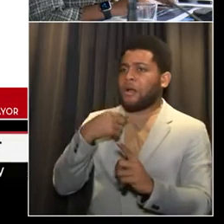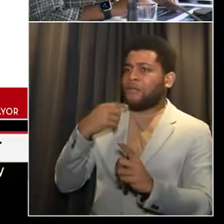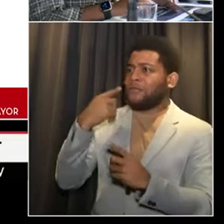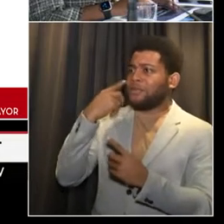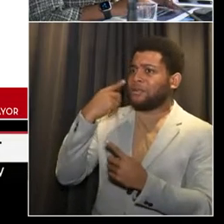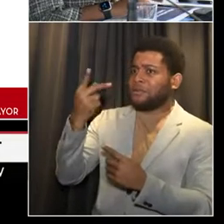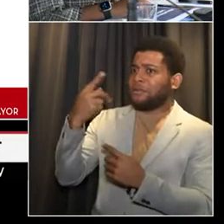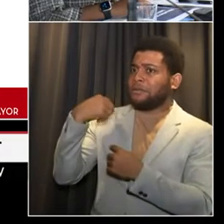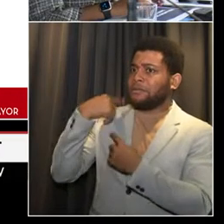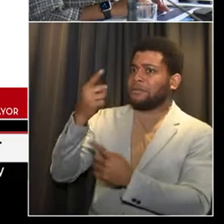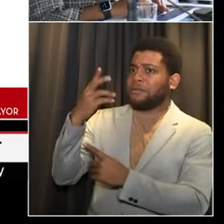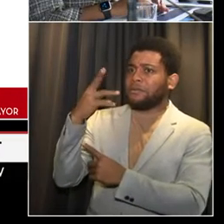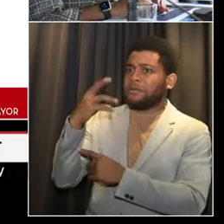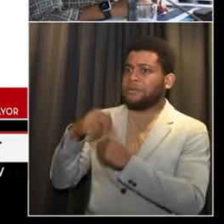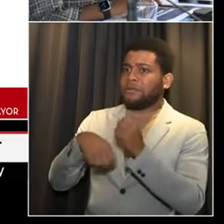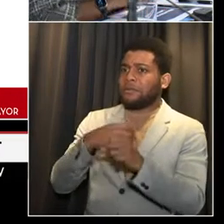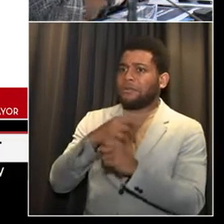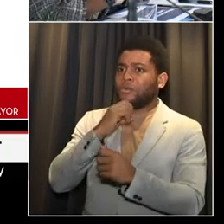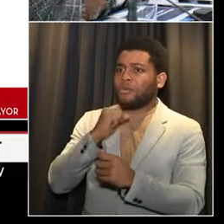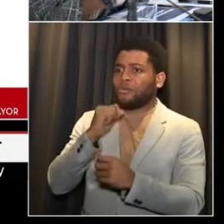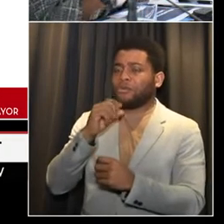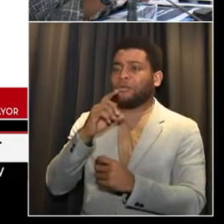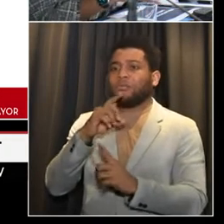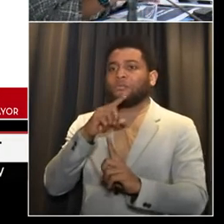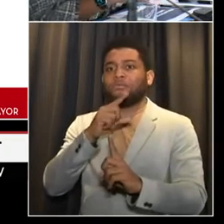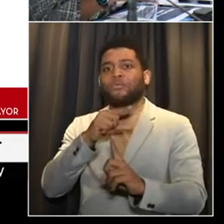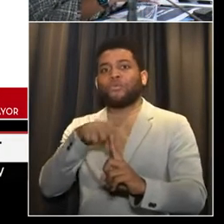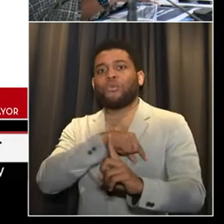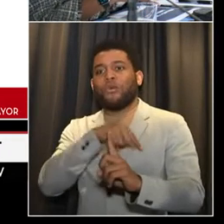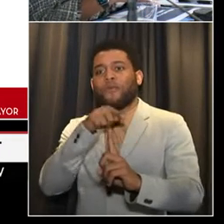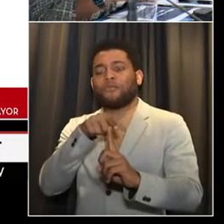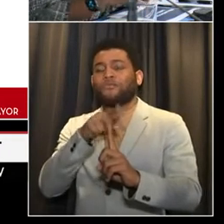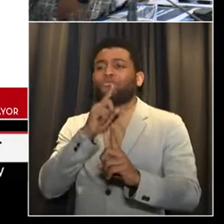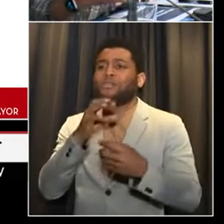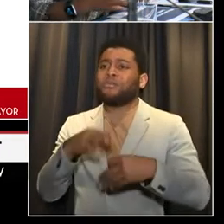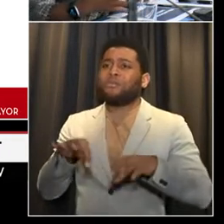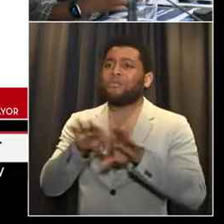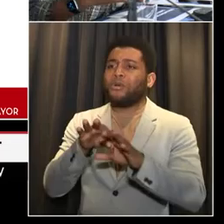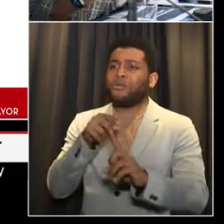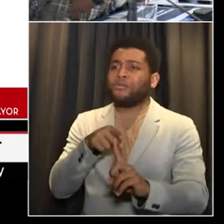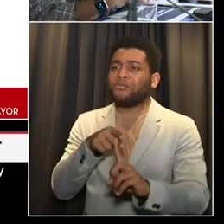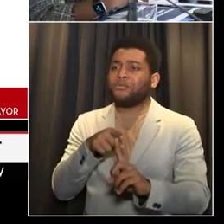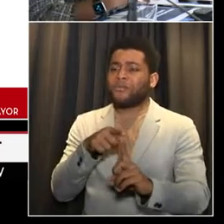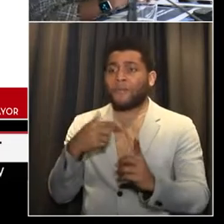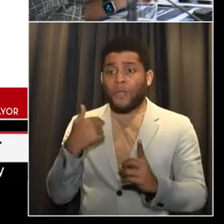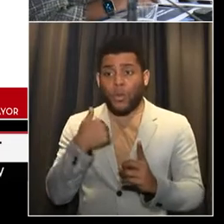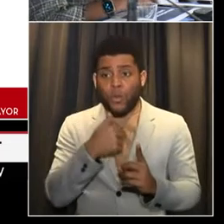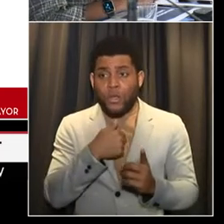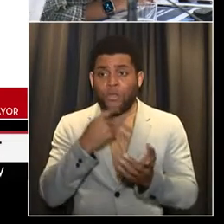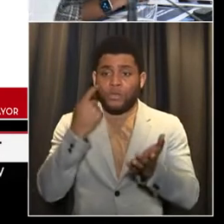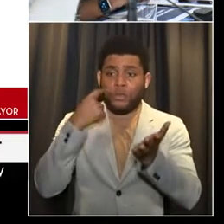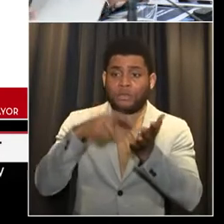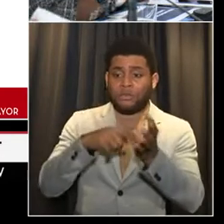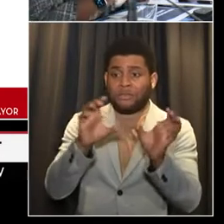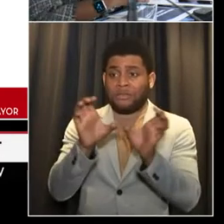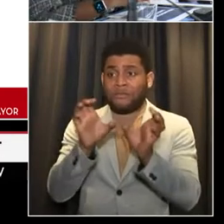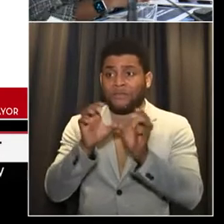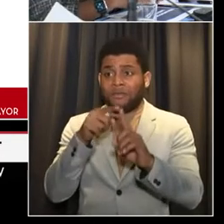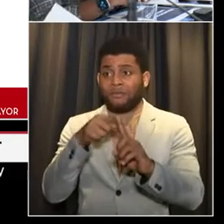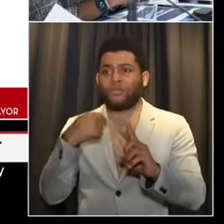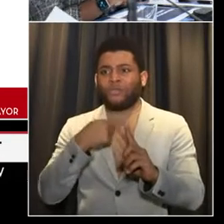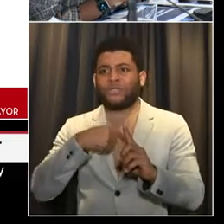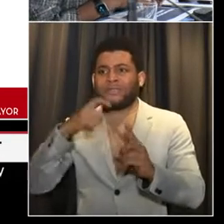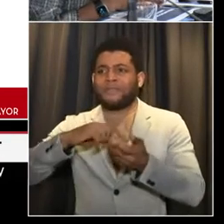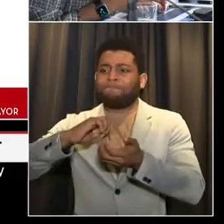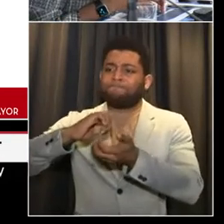lab is critically important. And I would also note, we recognize that at accreditation, like, we also need our partners to be on board with us. So we have worked